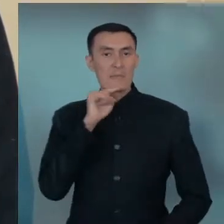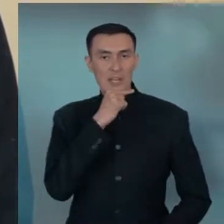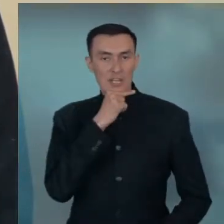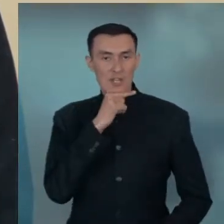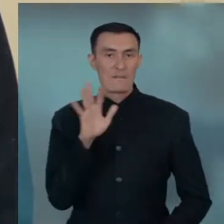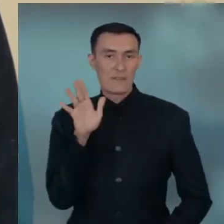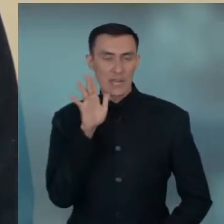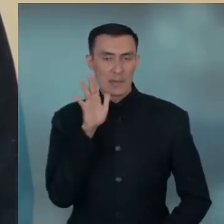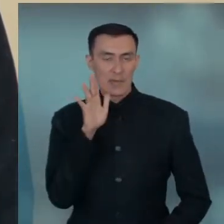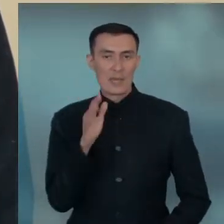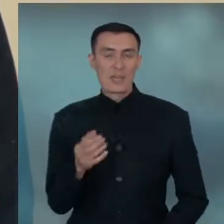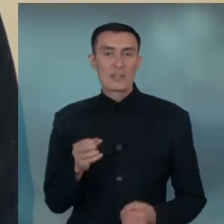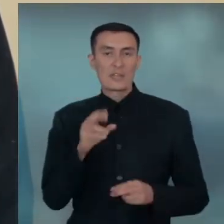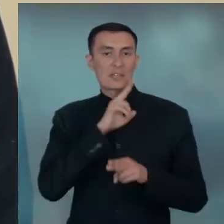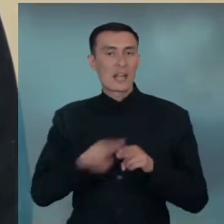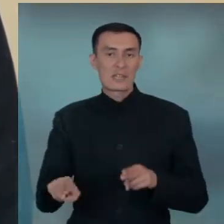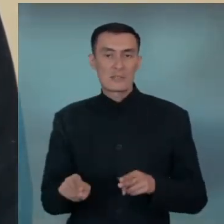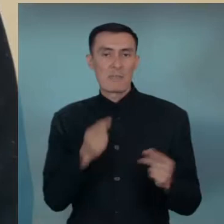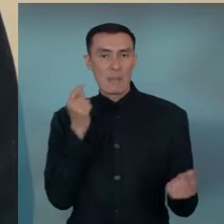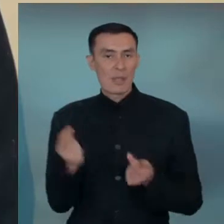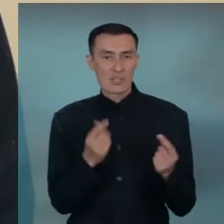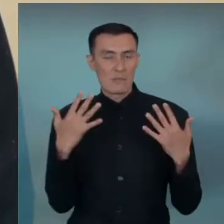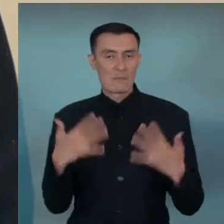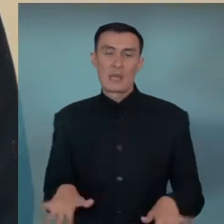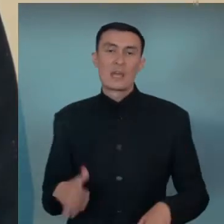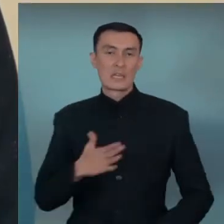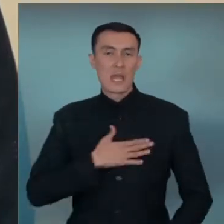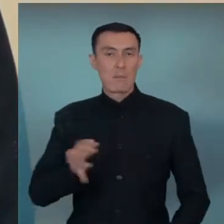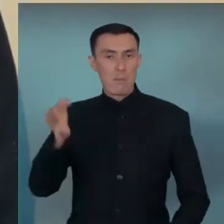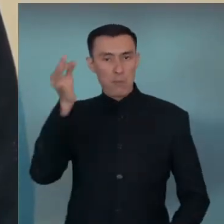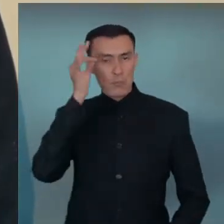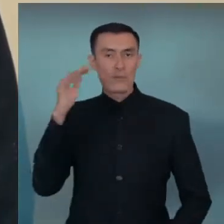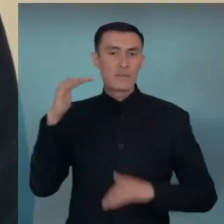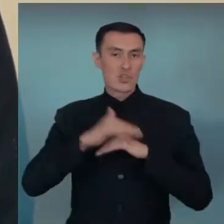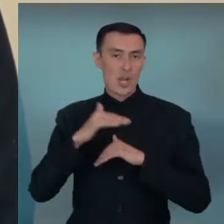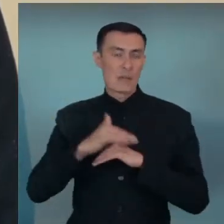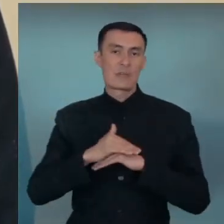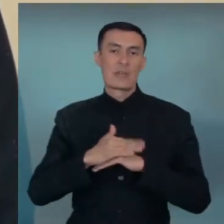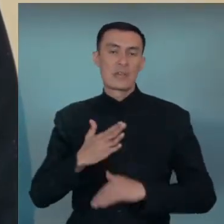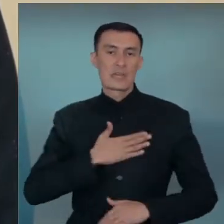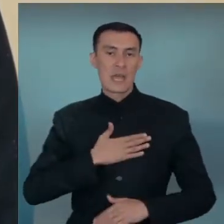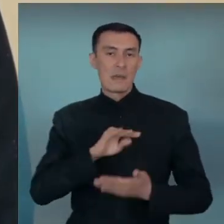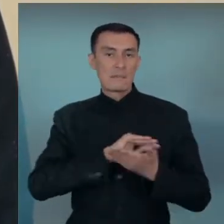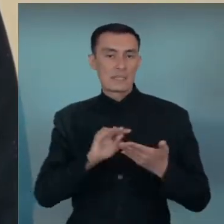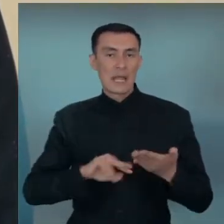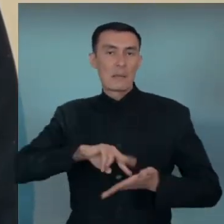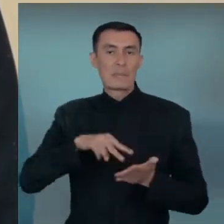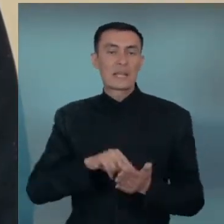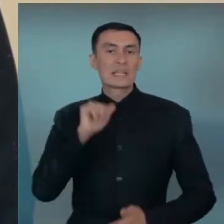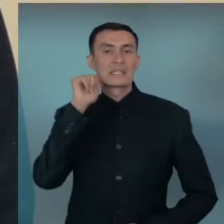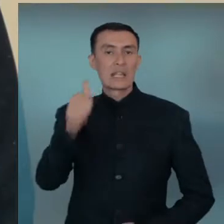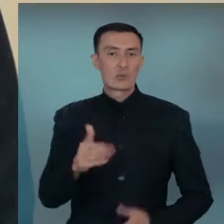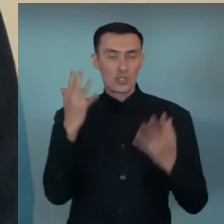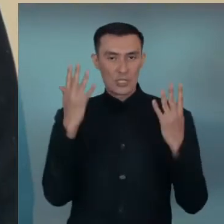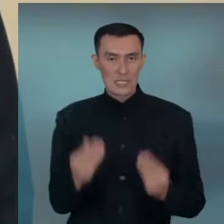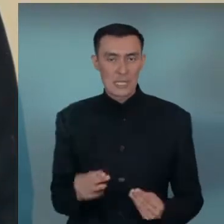focused. I remember how every evening I used to make plans for the next day, and later it became a